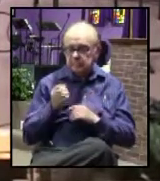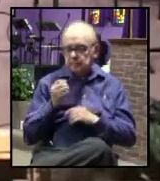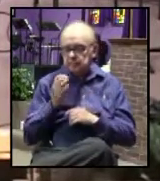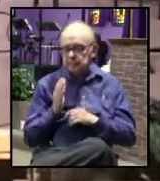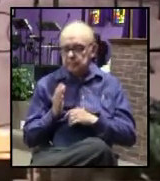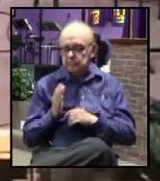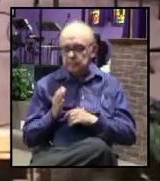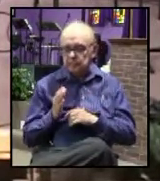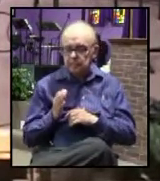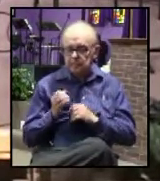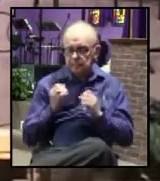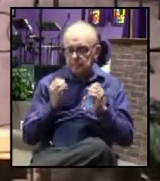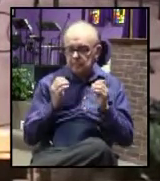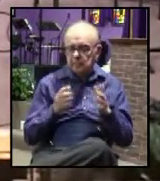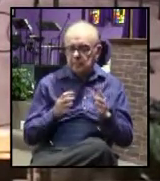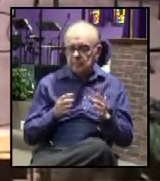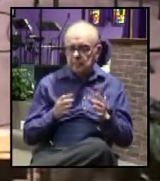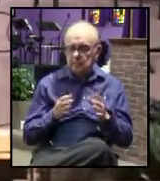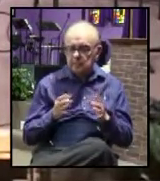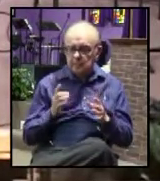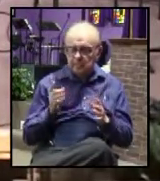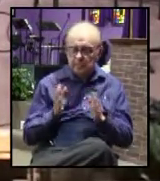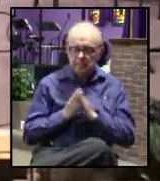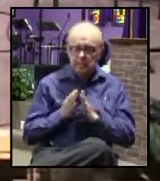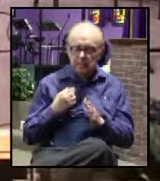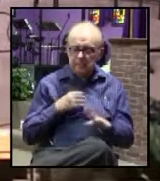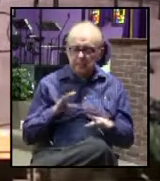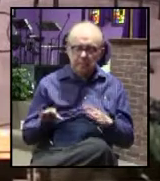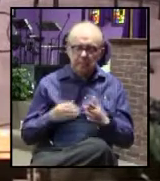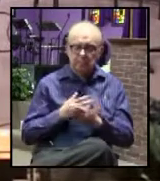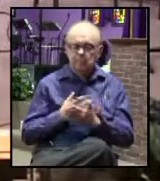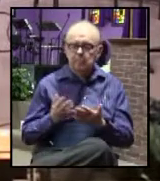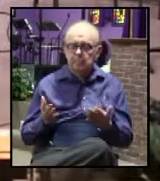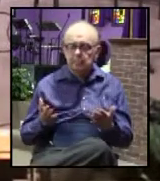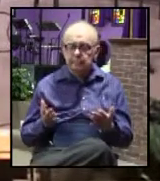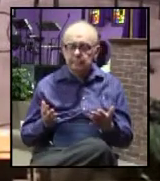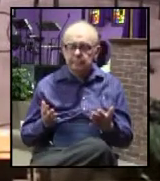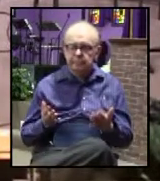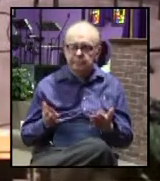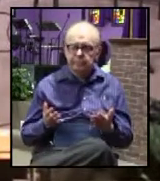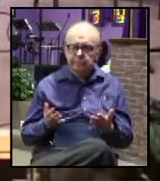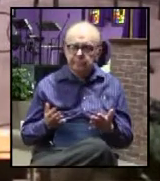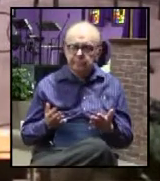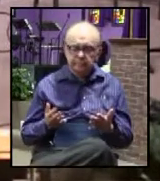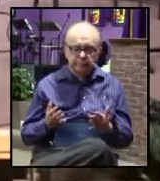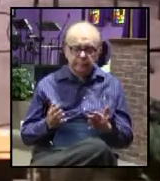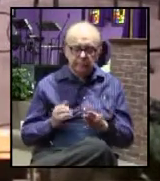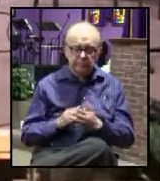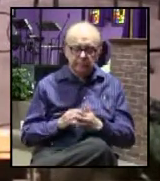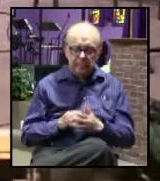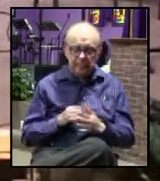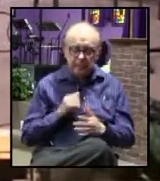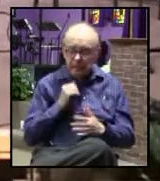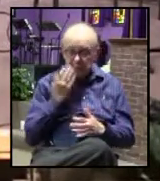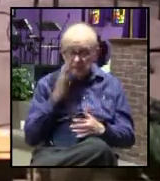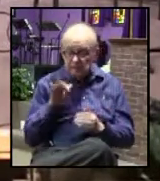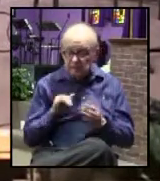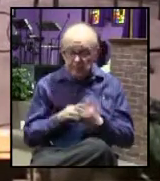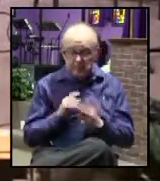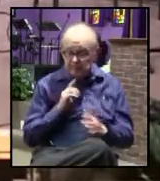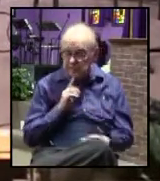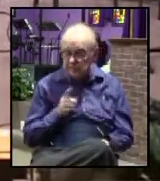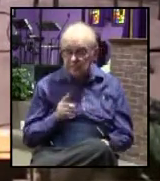God, Father, you're asking me to do something. that I'm not so sure about